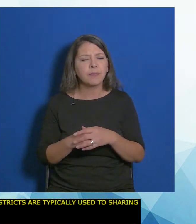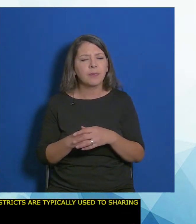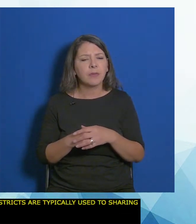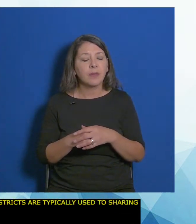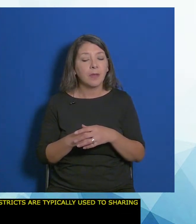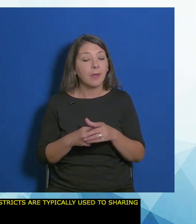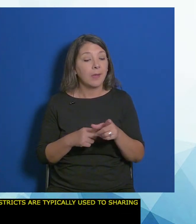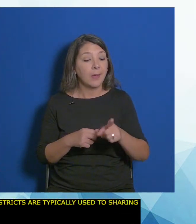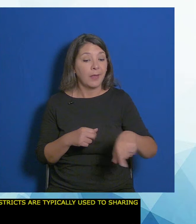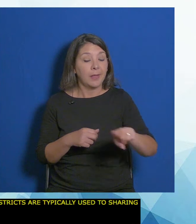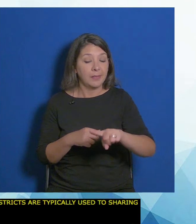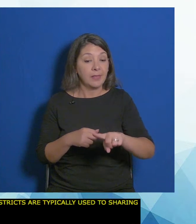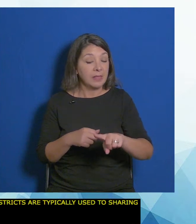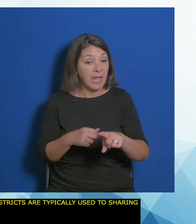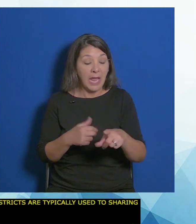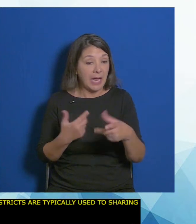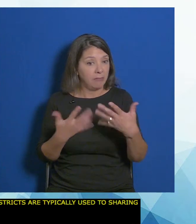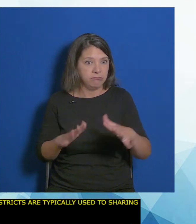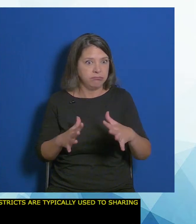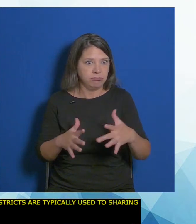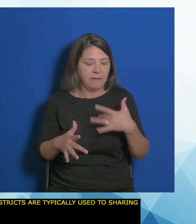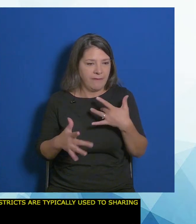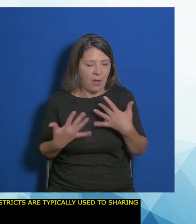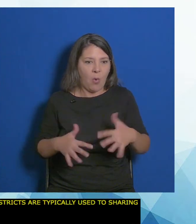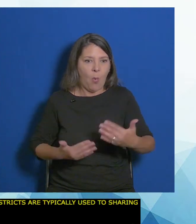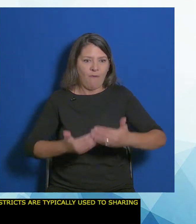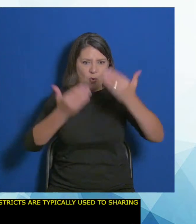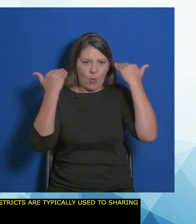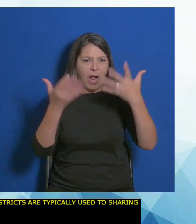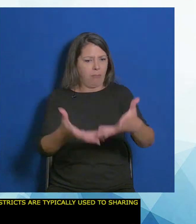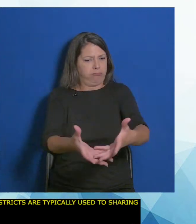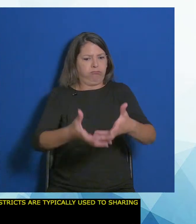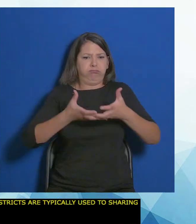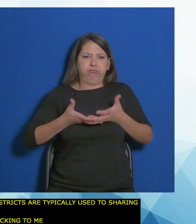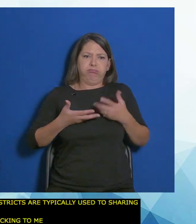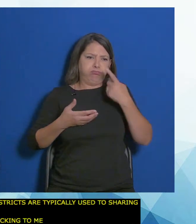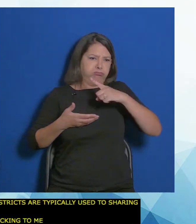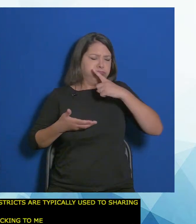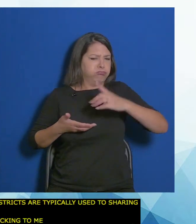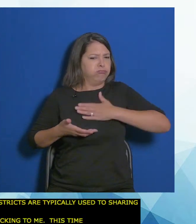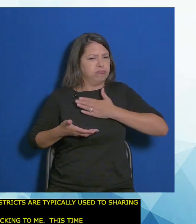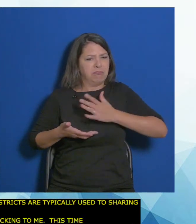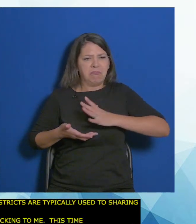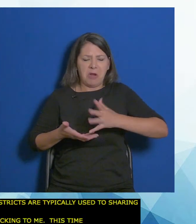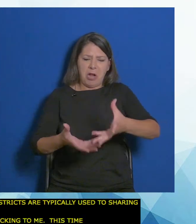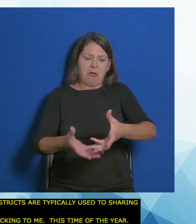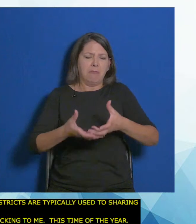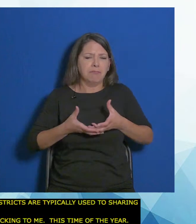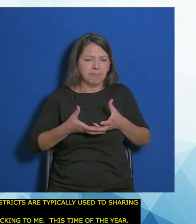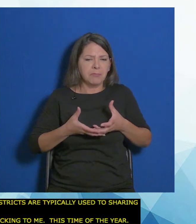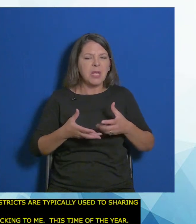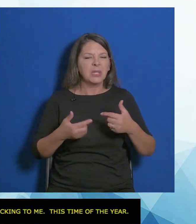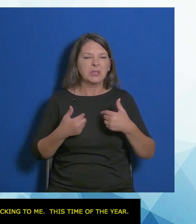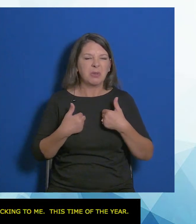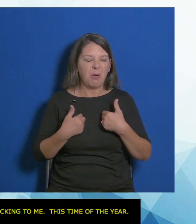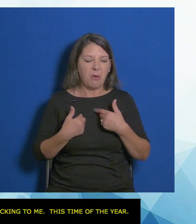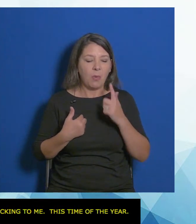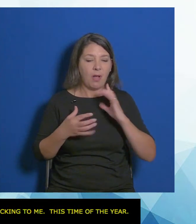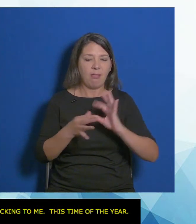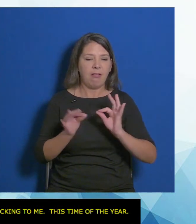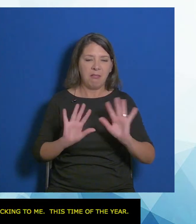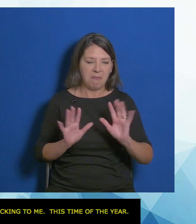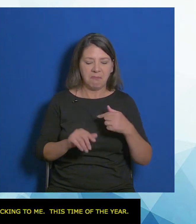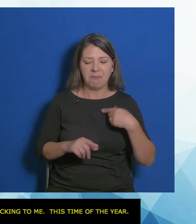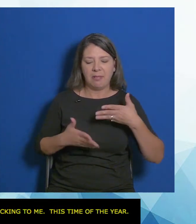overwhelmingly, they shared, and that was shocking to me this time of the year. So I'm going to let Jay Johnson come up and talk about the work